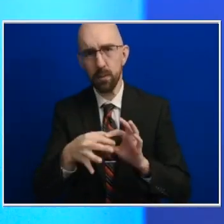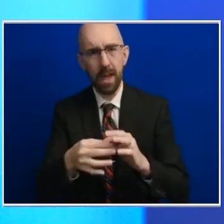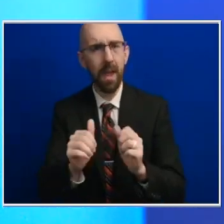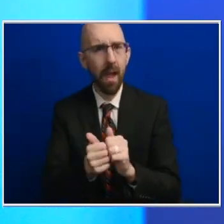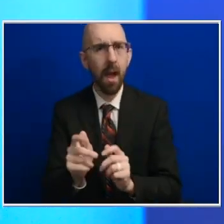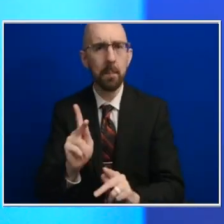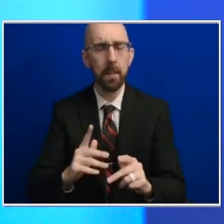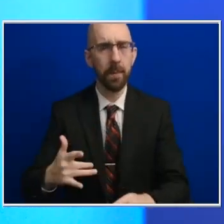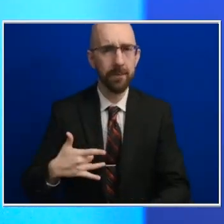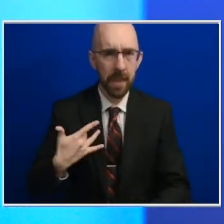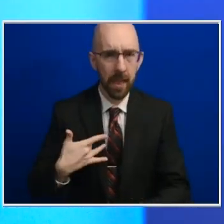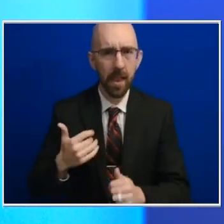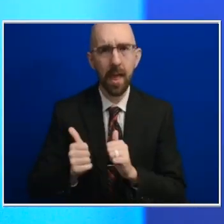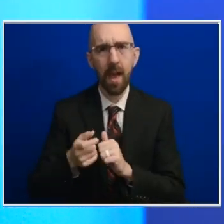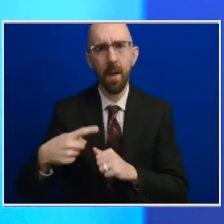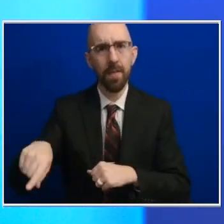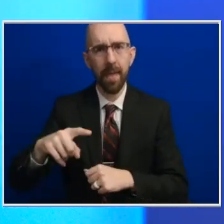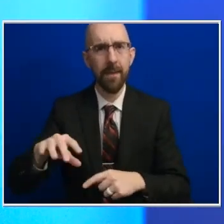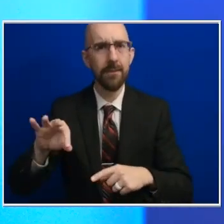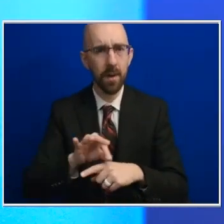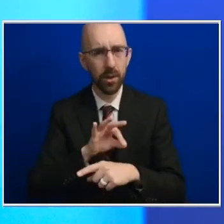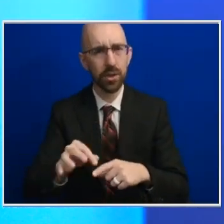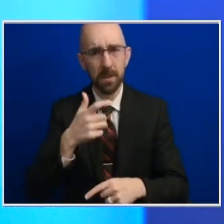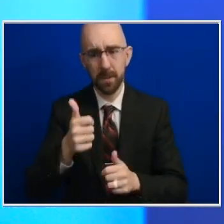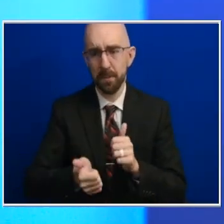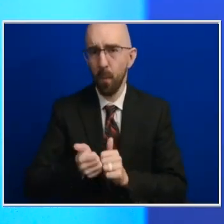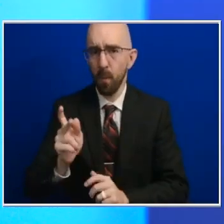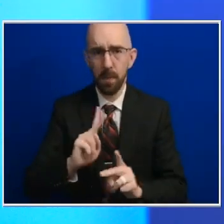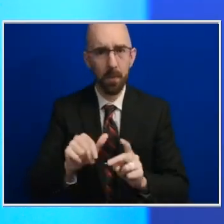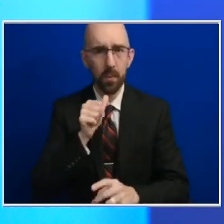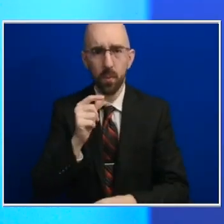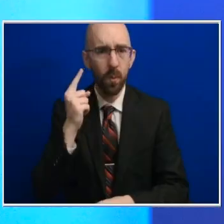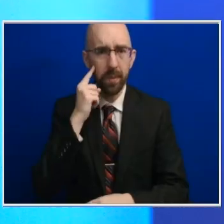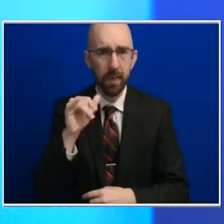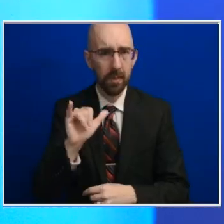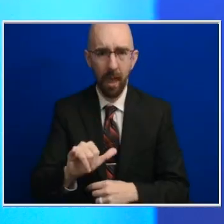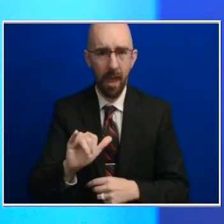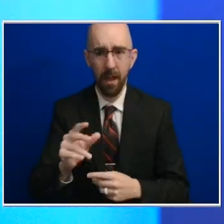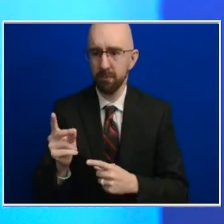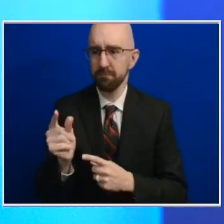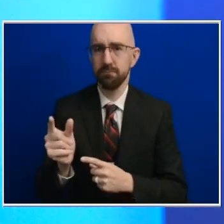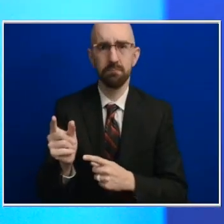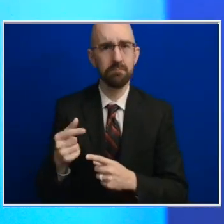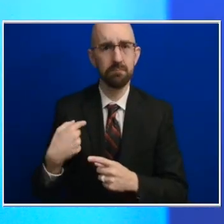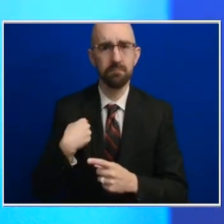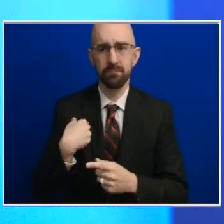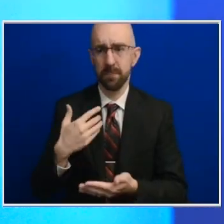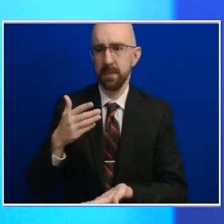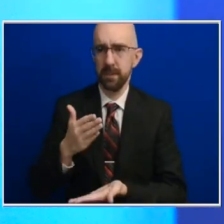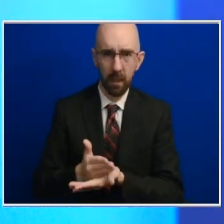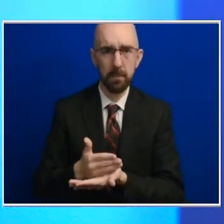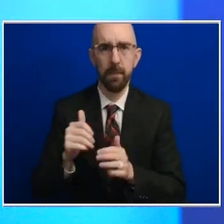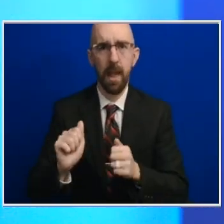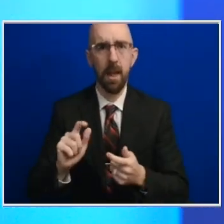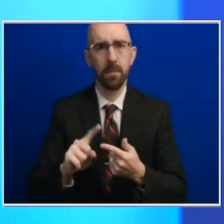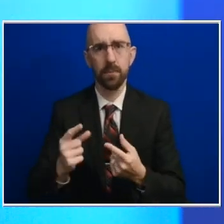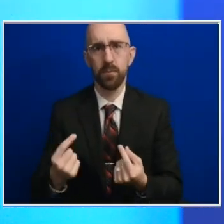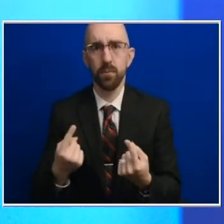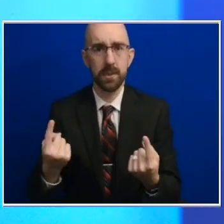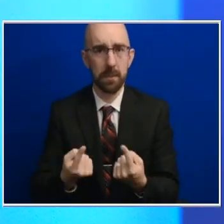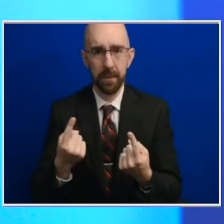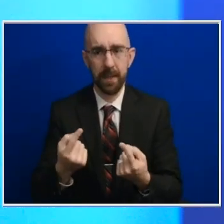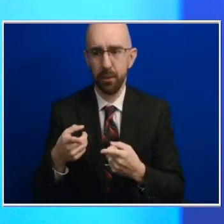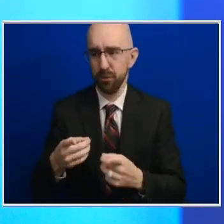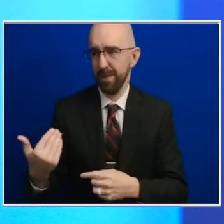how they function. Because most people don't think that all of a sudden they've stopped being able to do something just over the past year